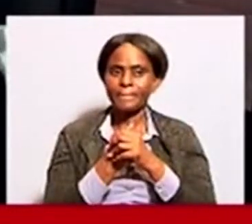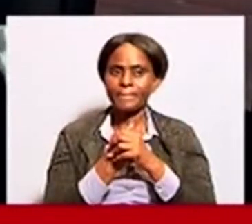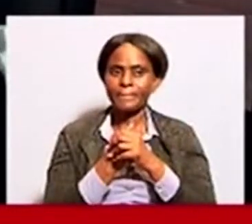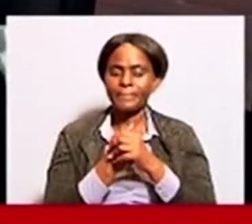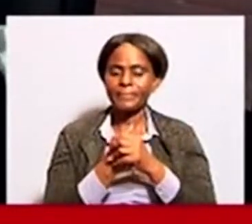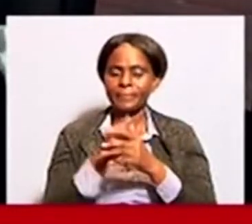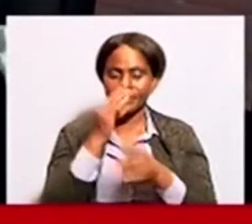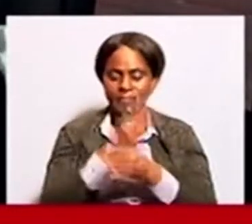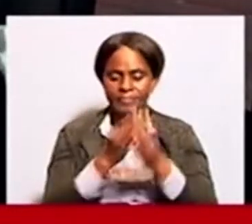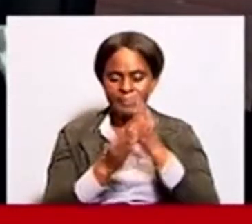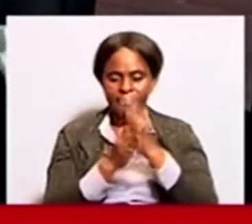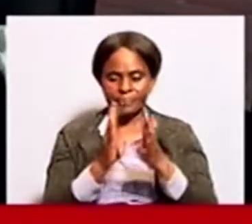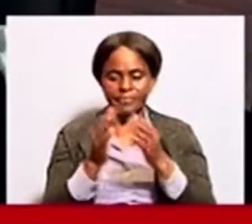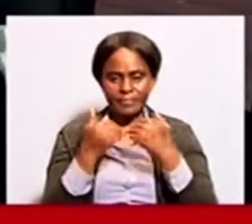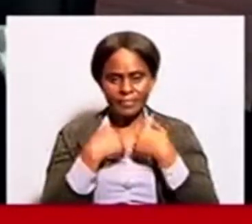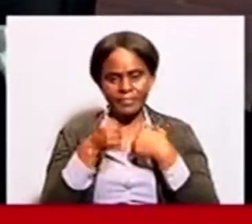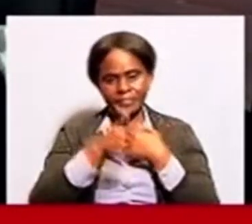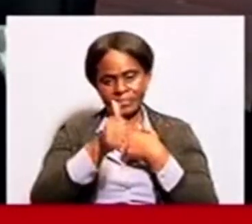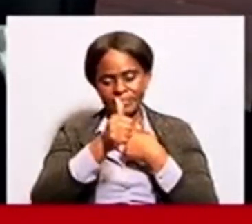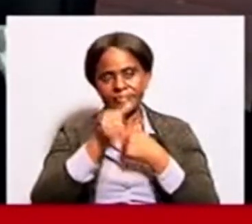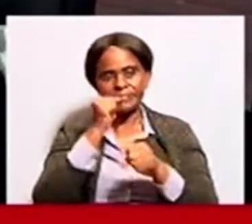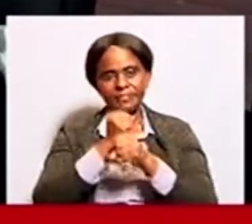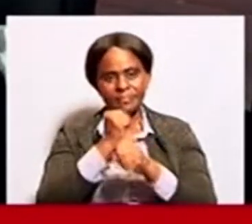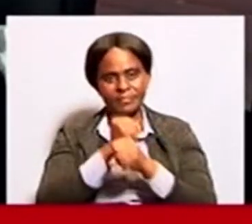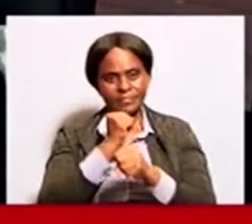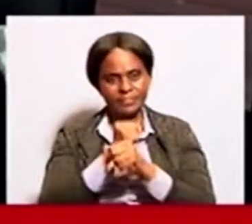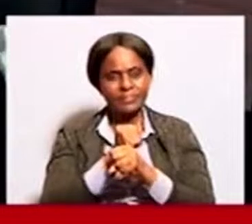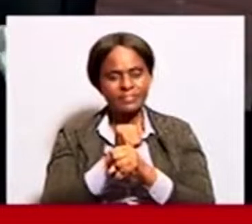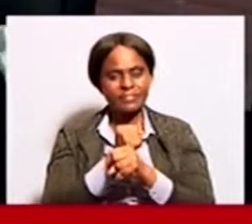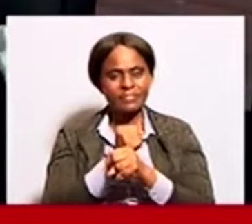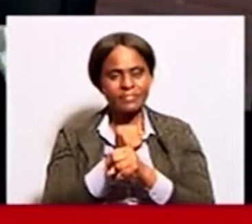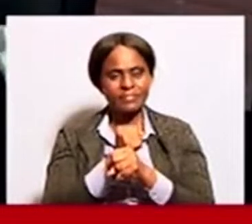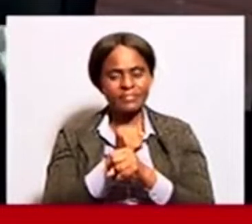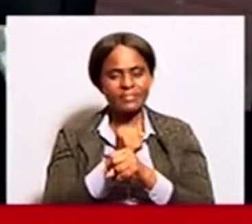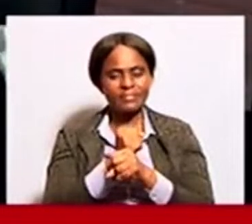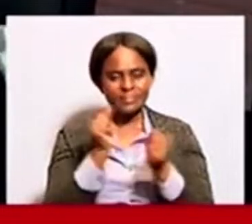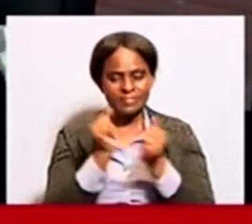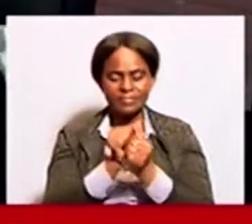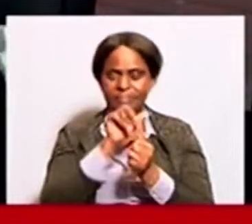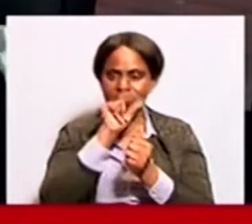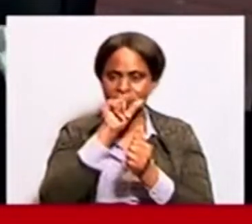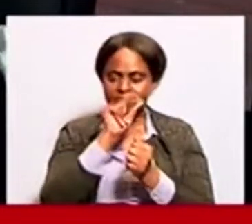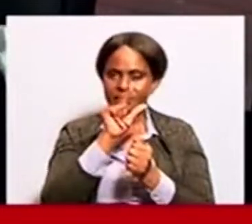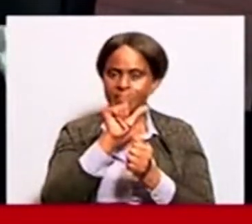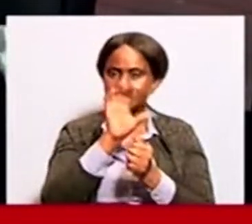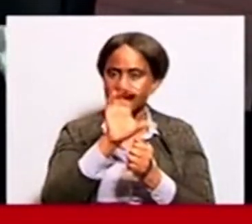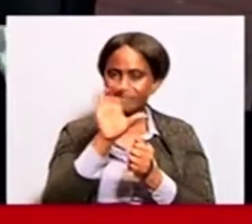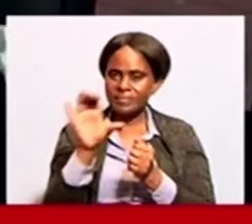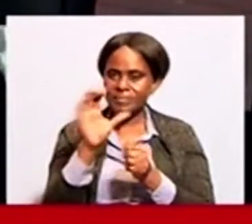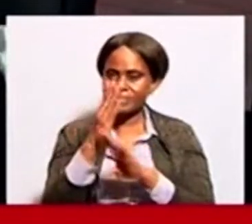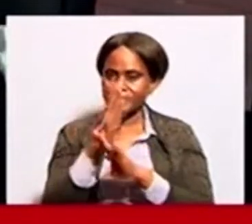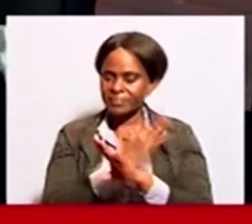This contractor, has he ever done some work with the Livingston City Council before?